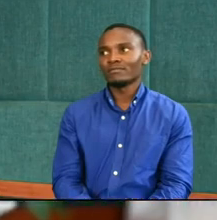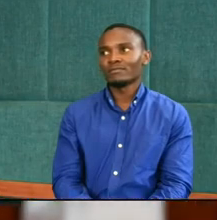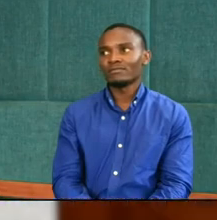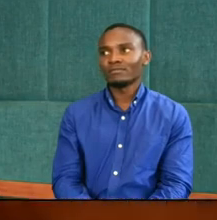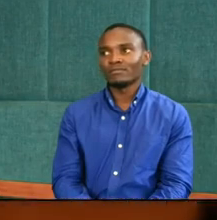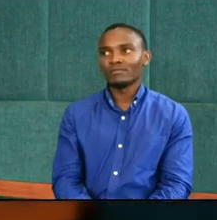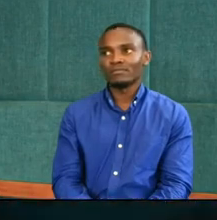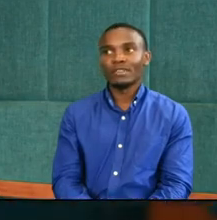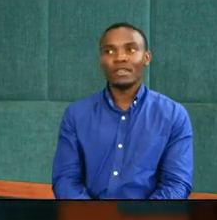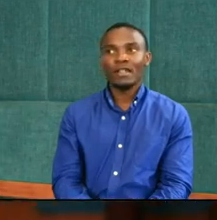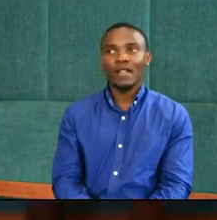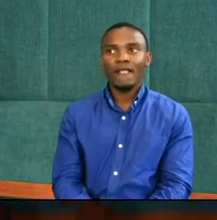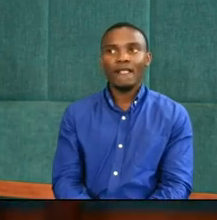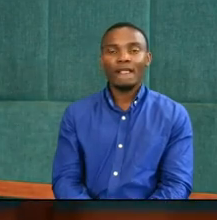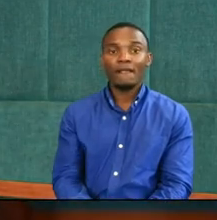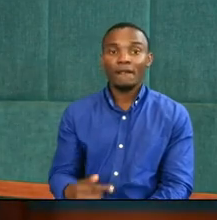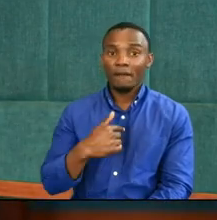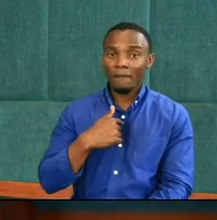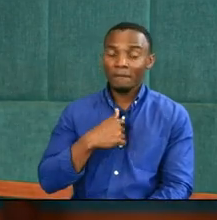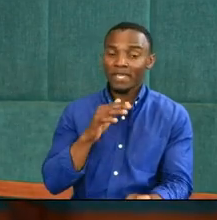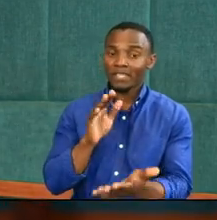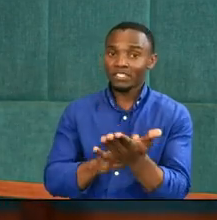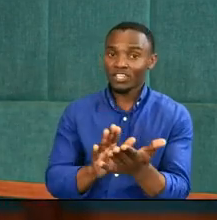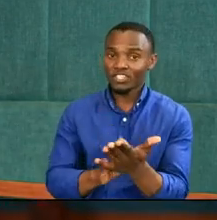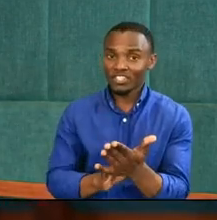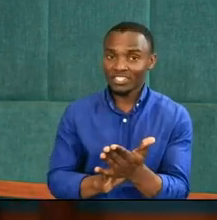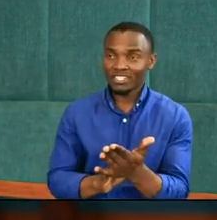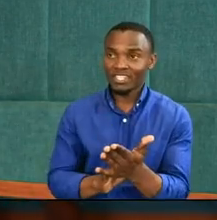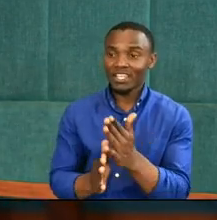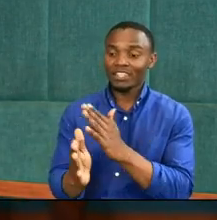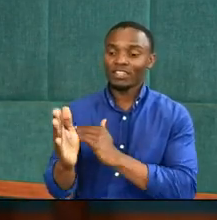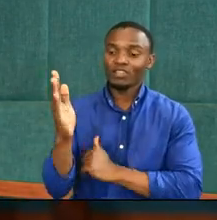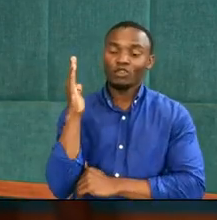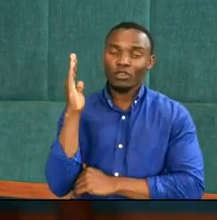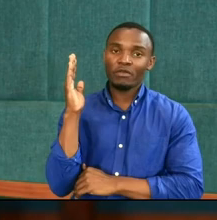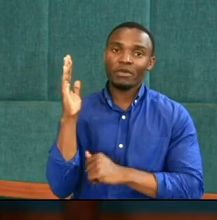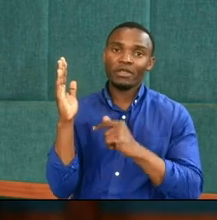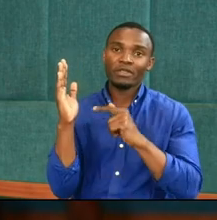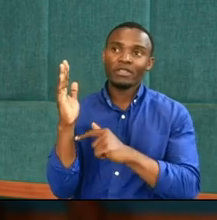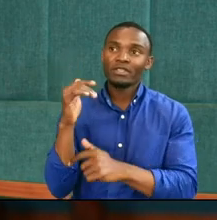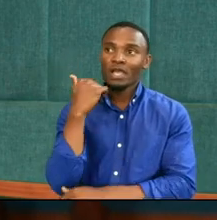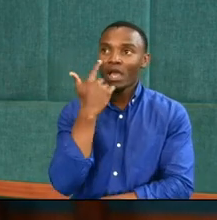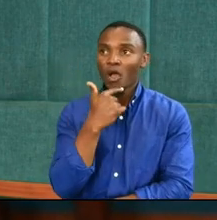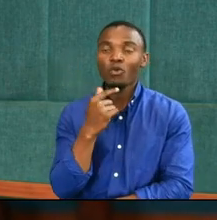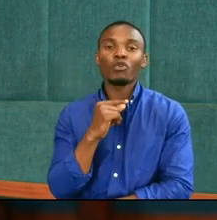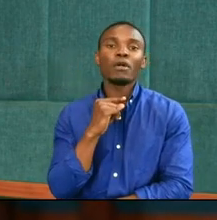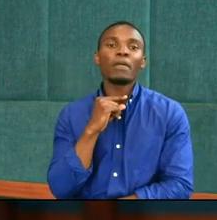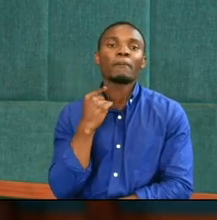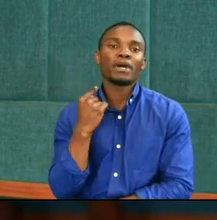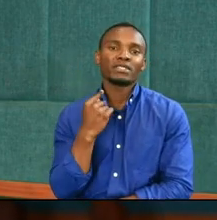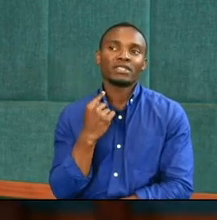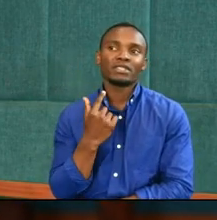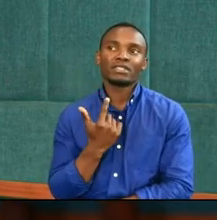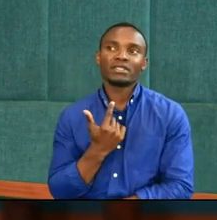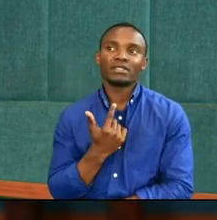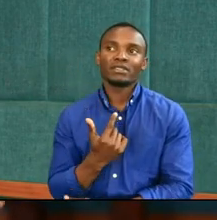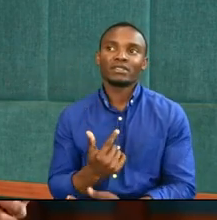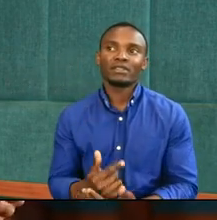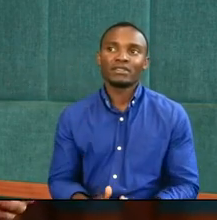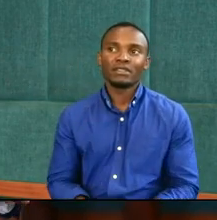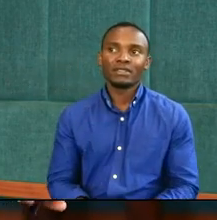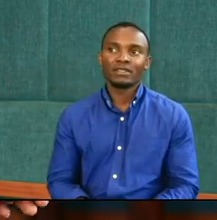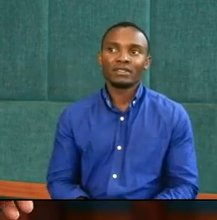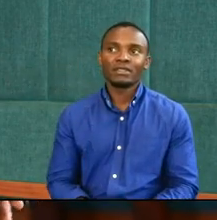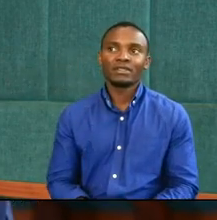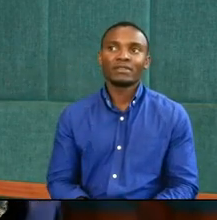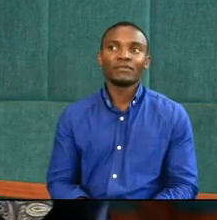let me suggest to you. I'm suggesting to you that the doorkeepers are the pastors. Oh, let